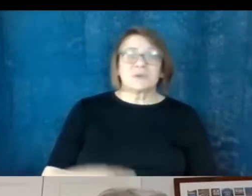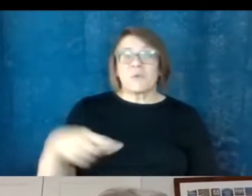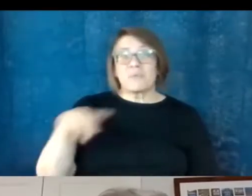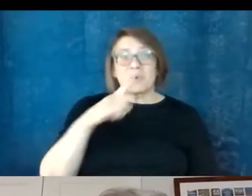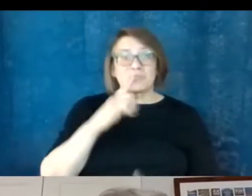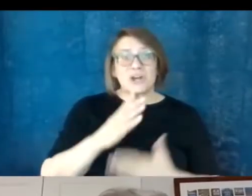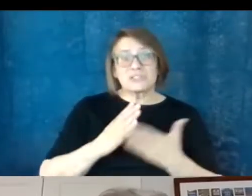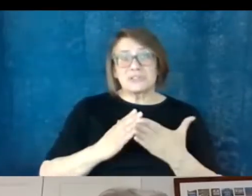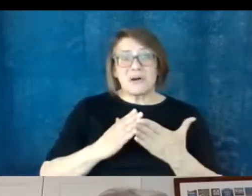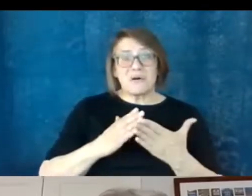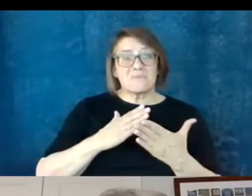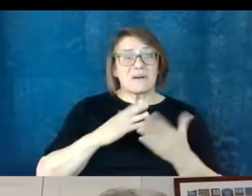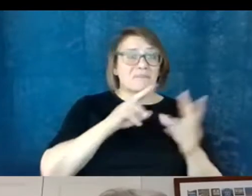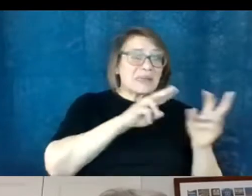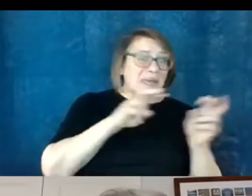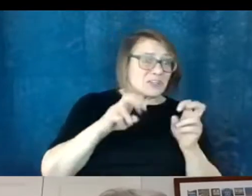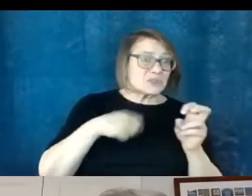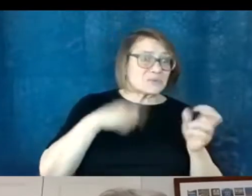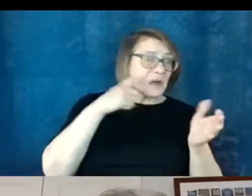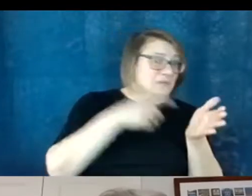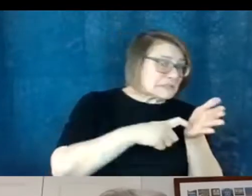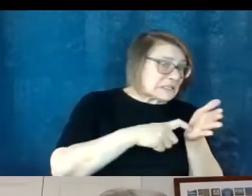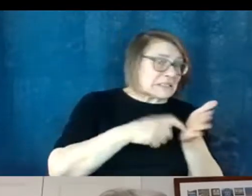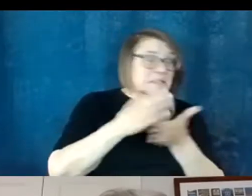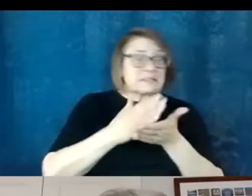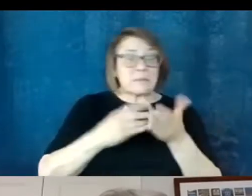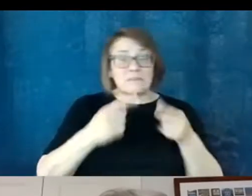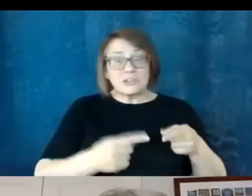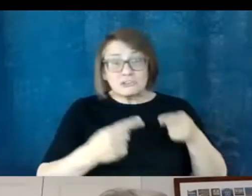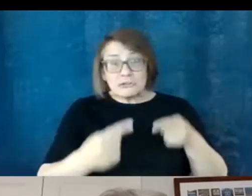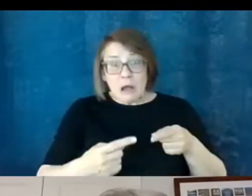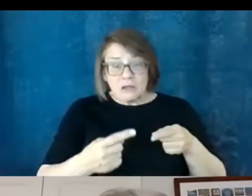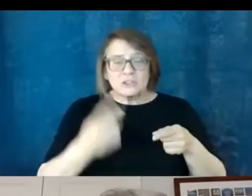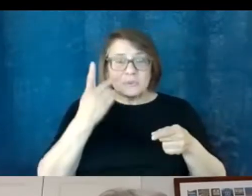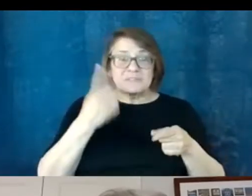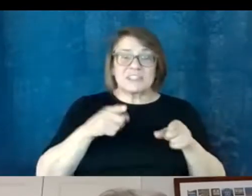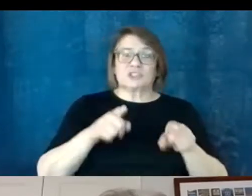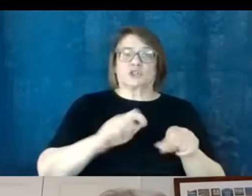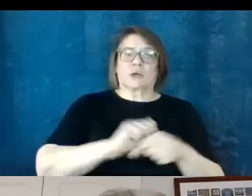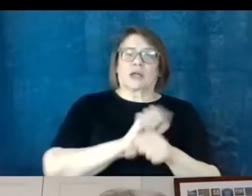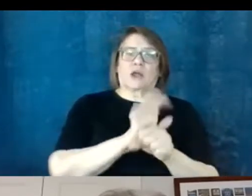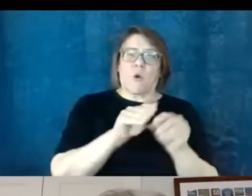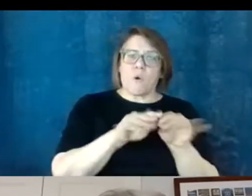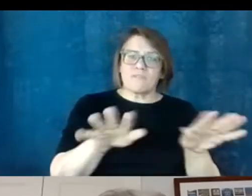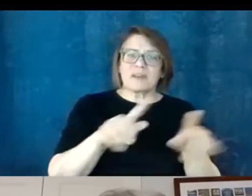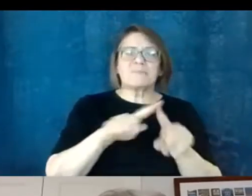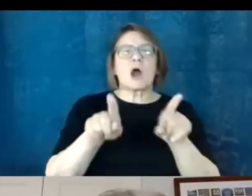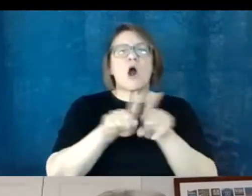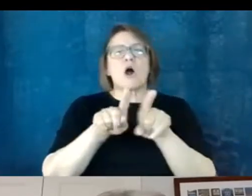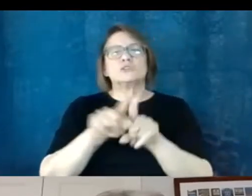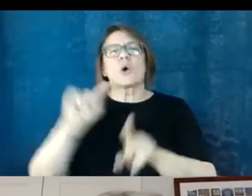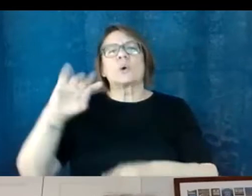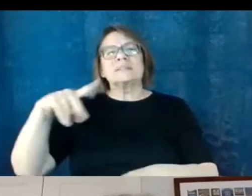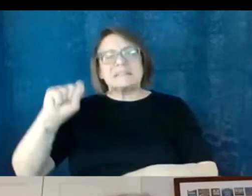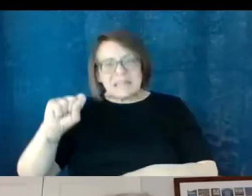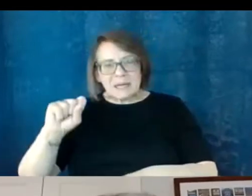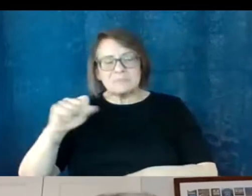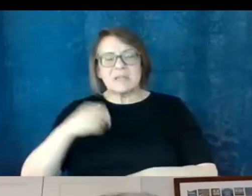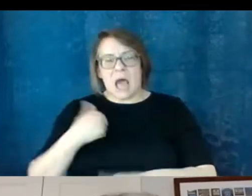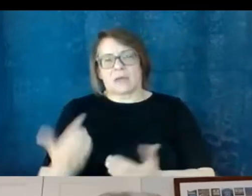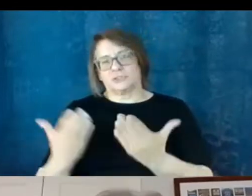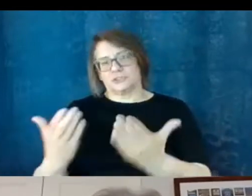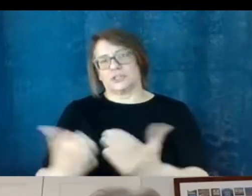of the issues and the difficulties that we see during this time, but also some of the tips that I can